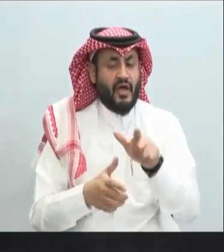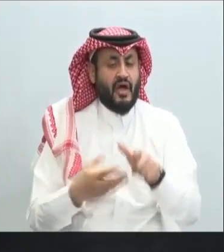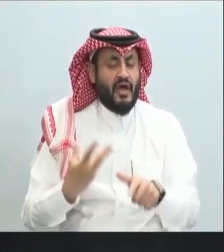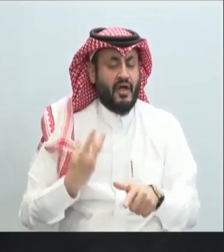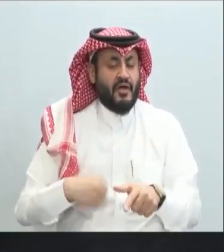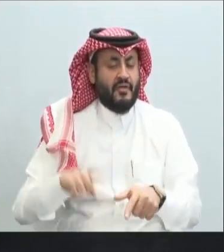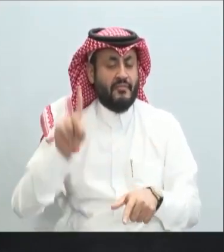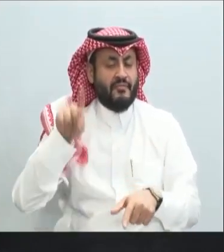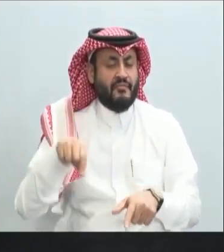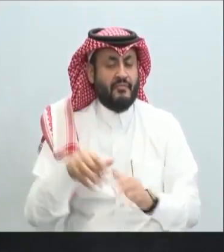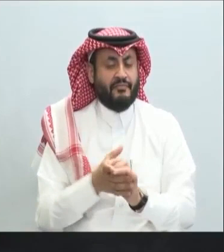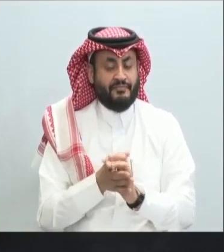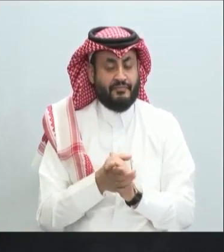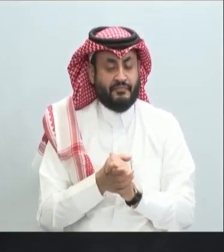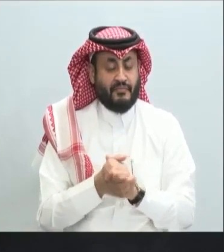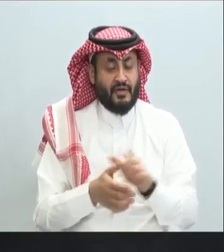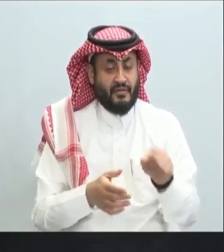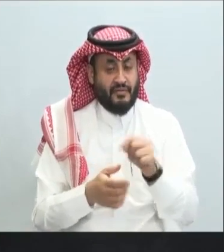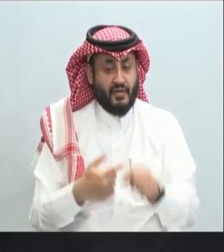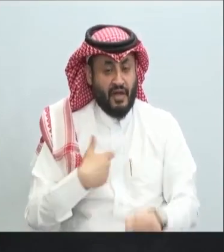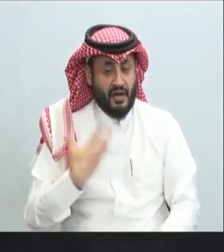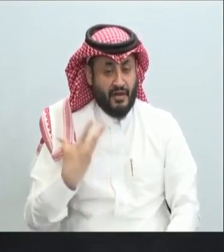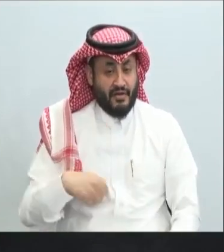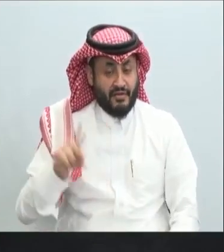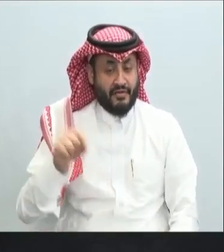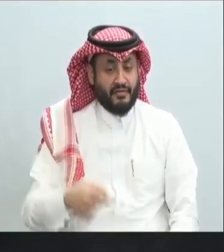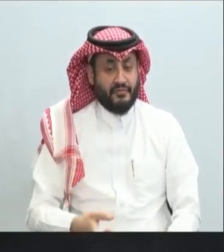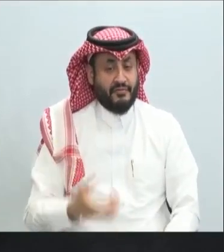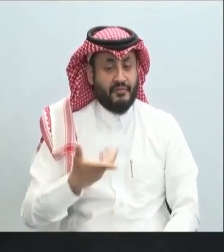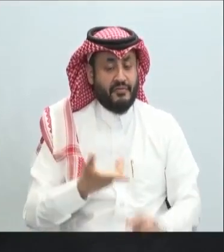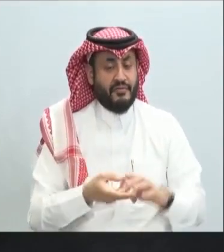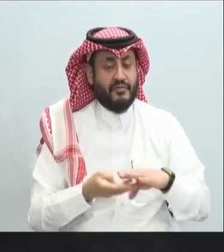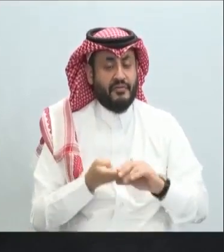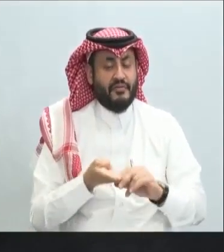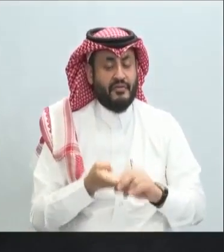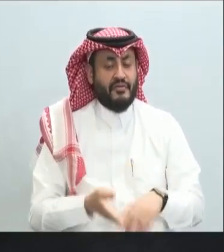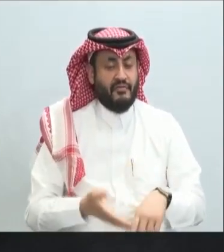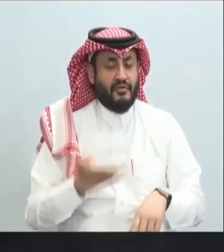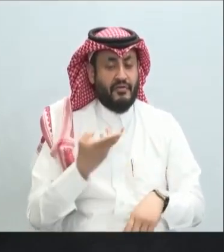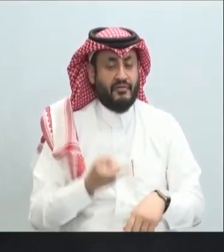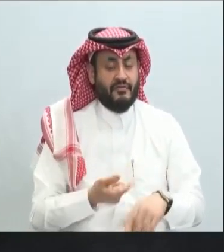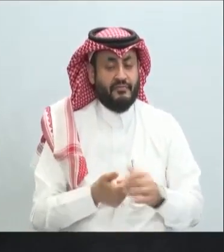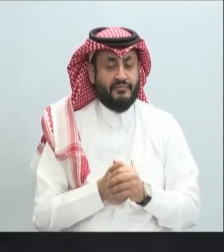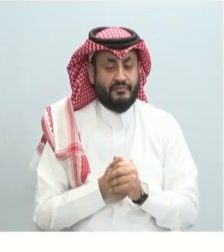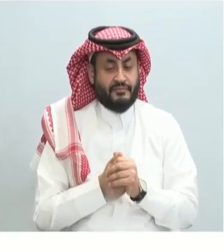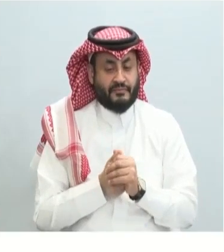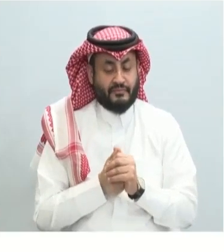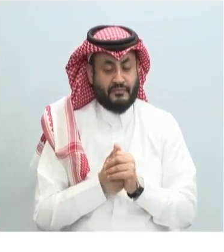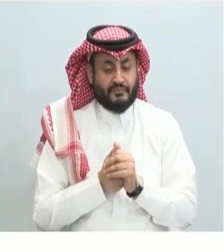like. Like, for example, I like Tuesday, I like Sunday, and the game